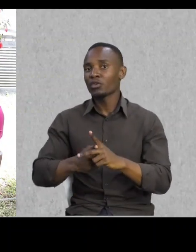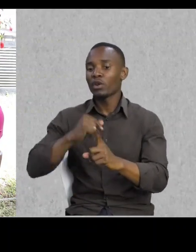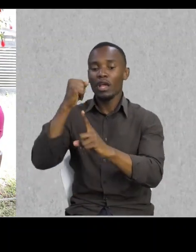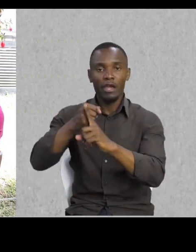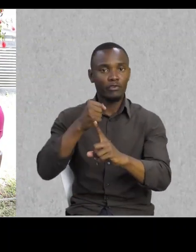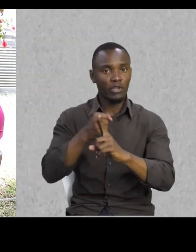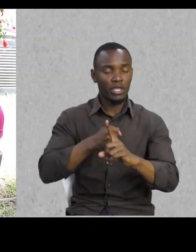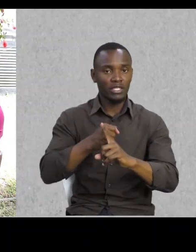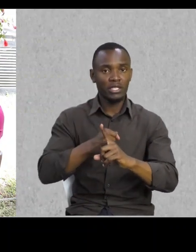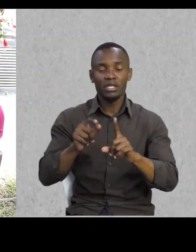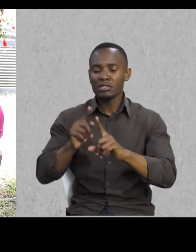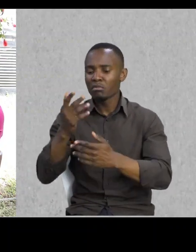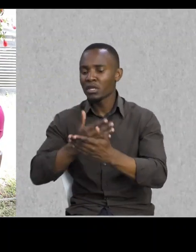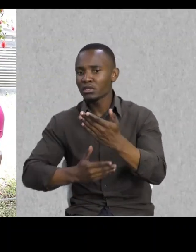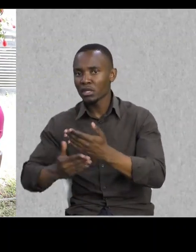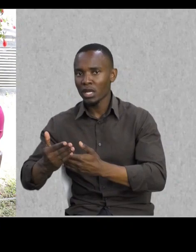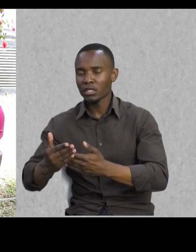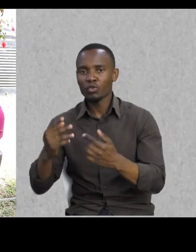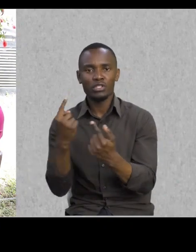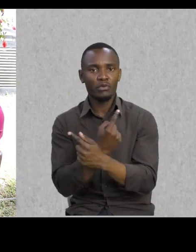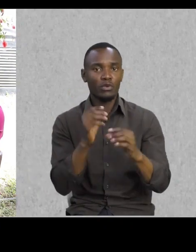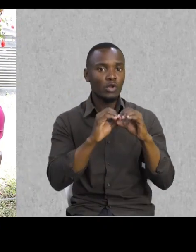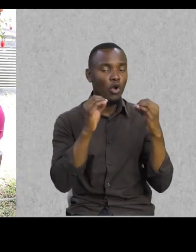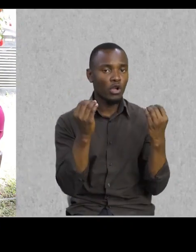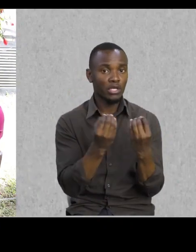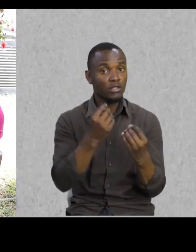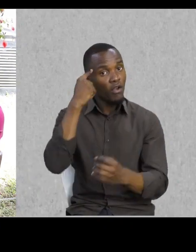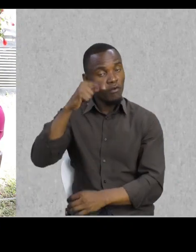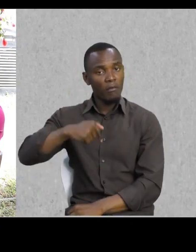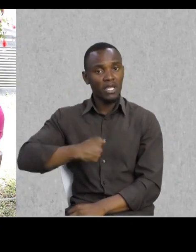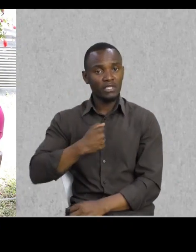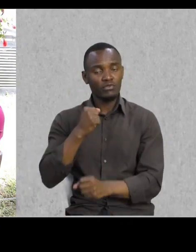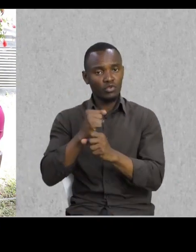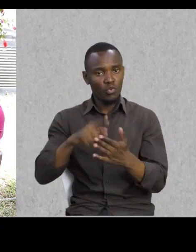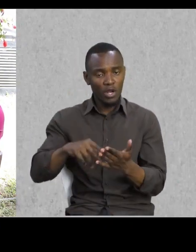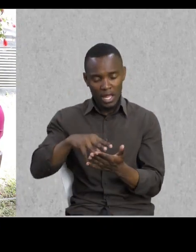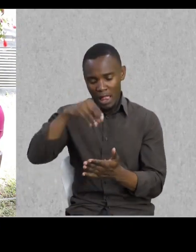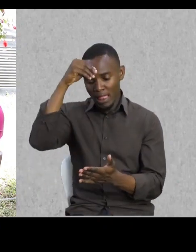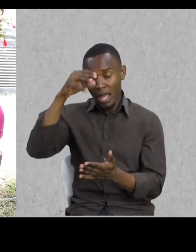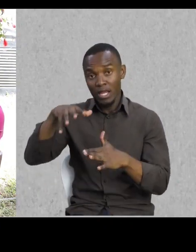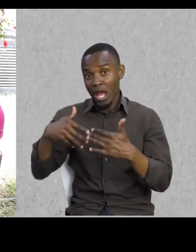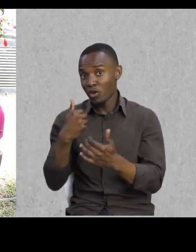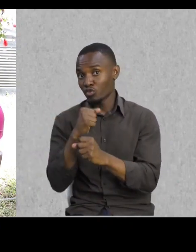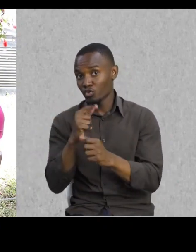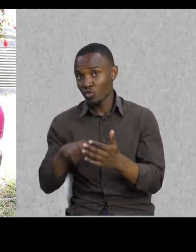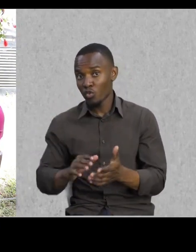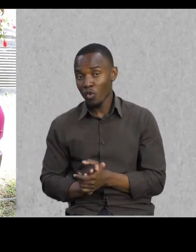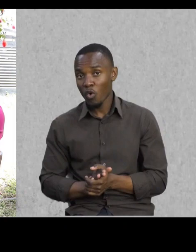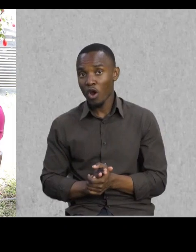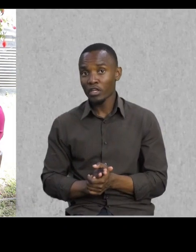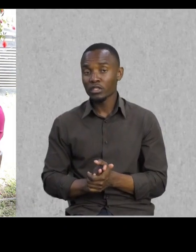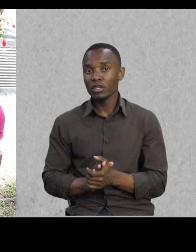stand out and interact with organization for me to learn even the way to go through and attend